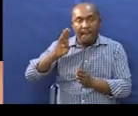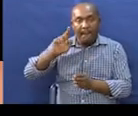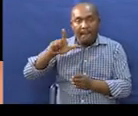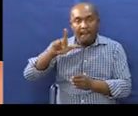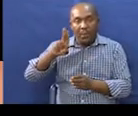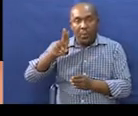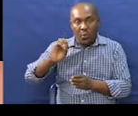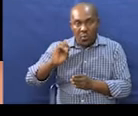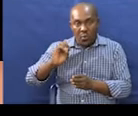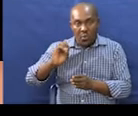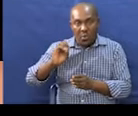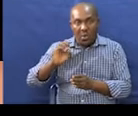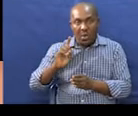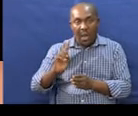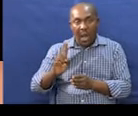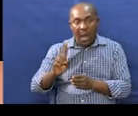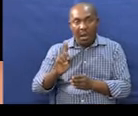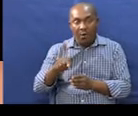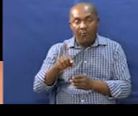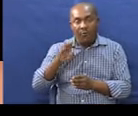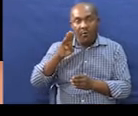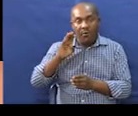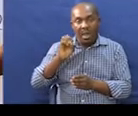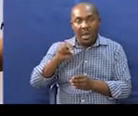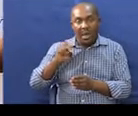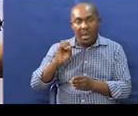of Benedict's solution.